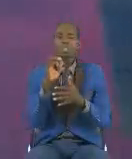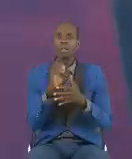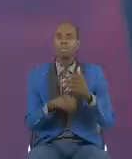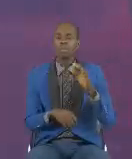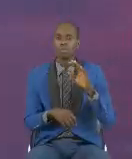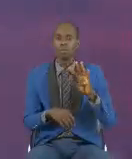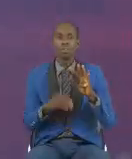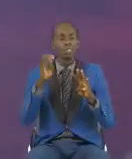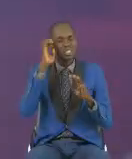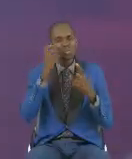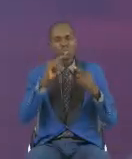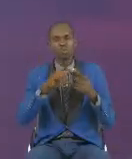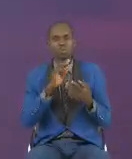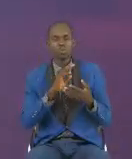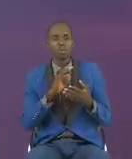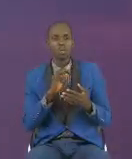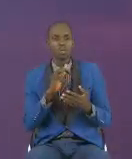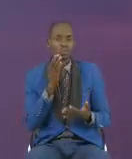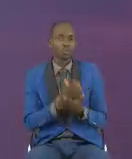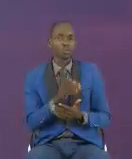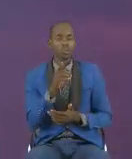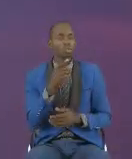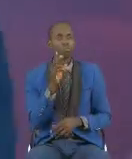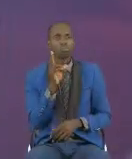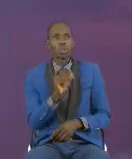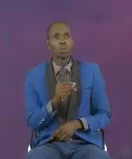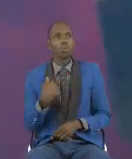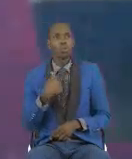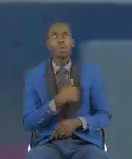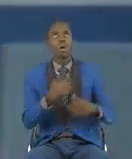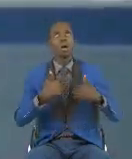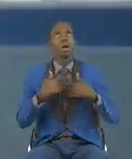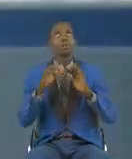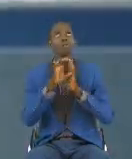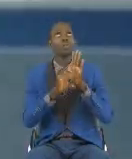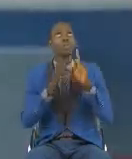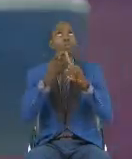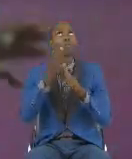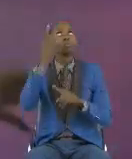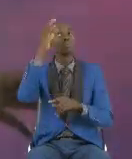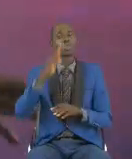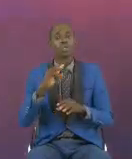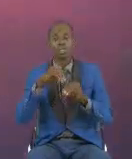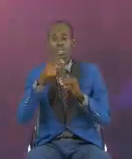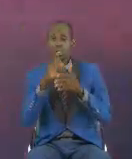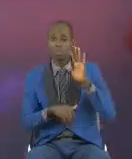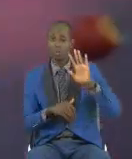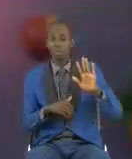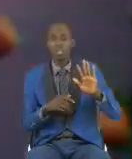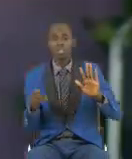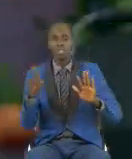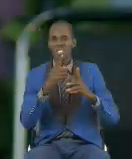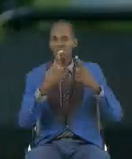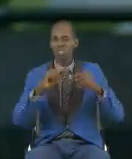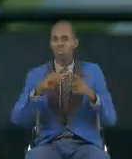said, no, we have commandment from heaven. Chapter 5, he tried to forbid them, he